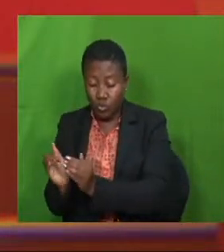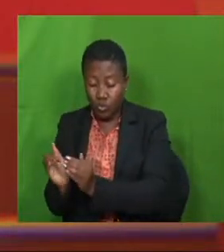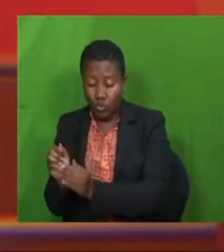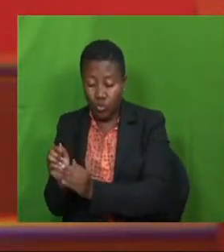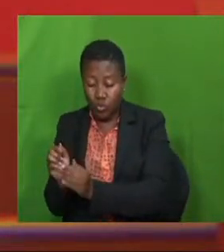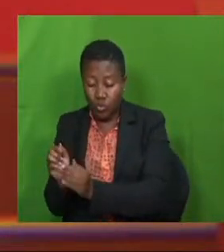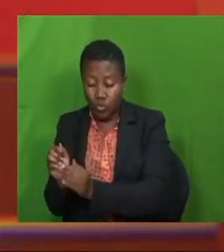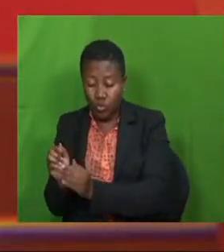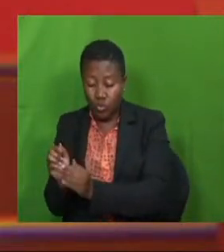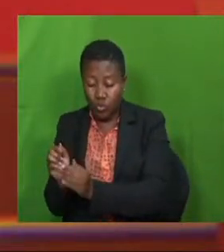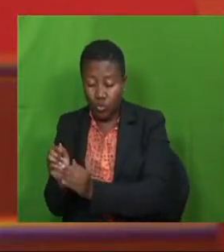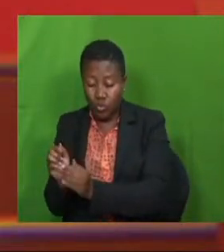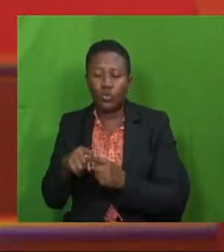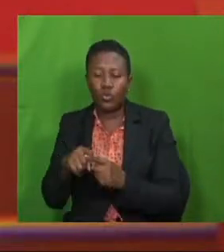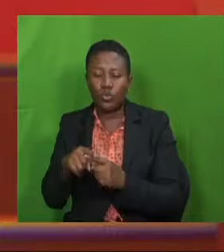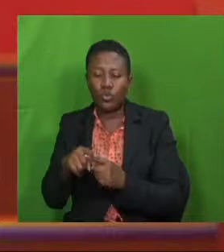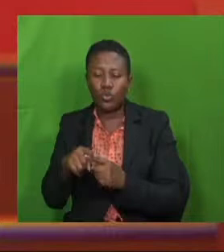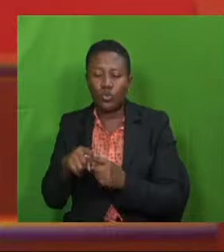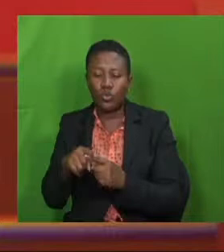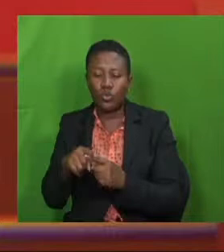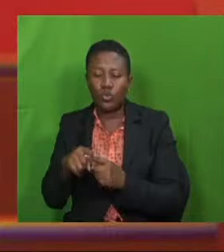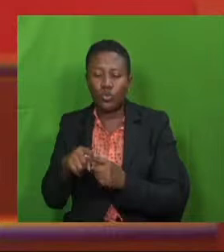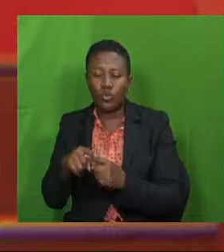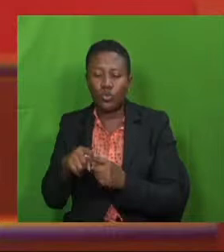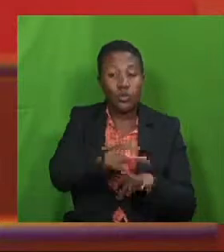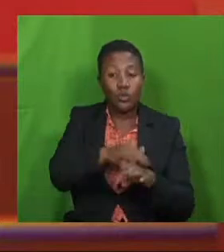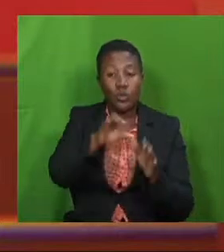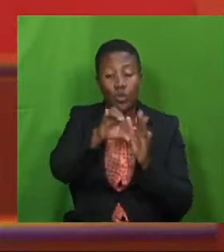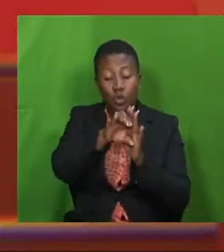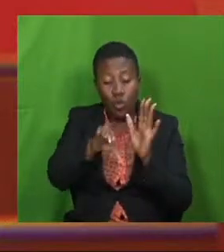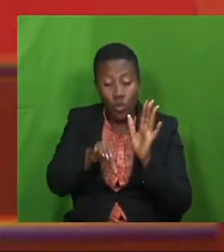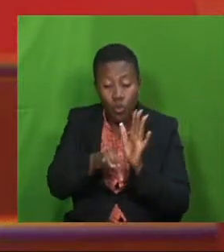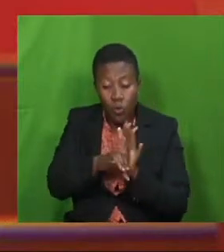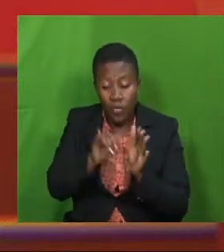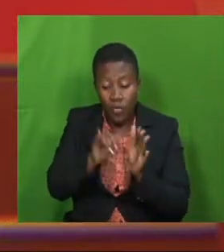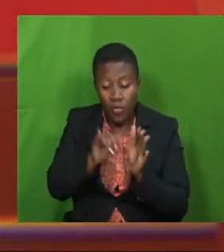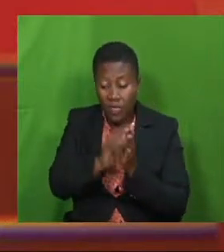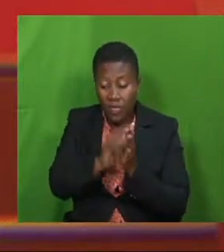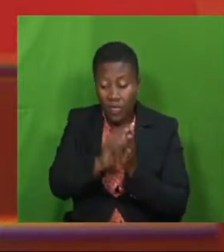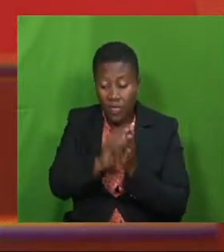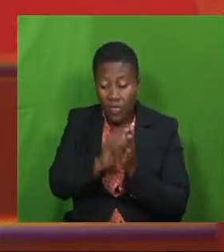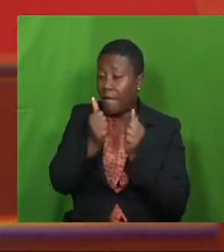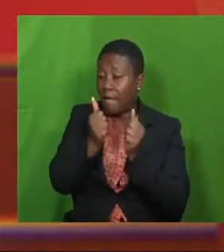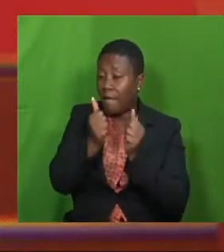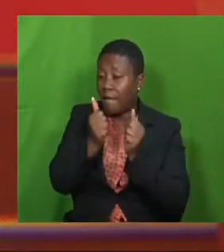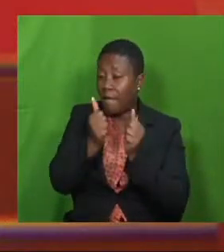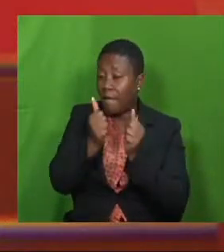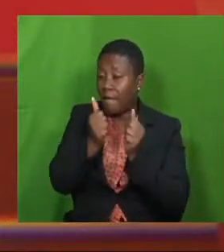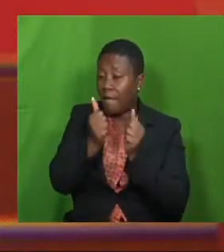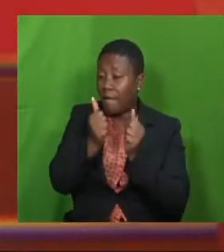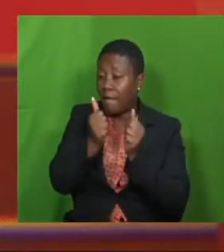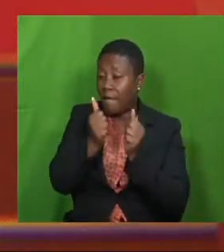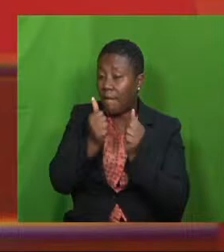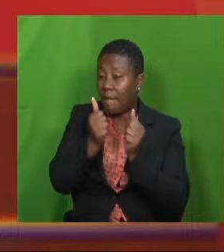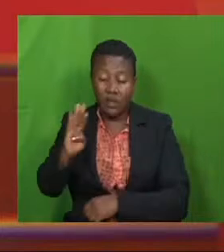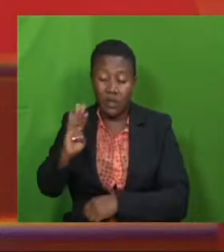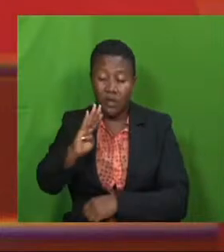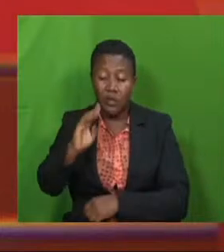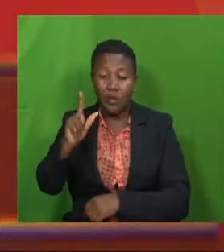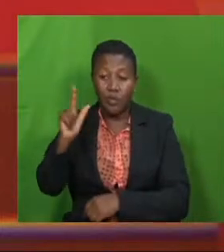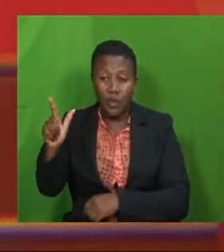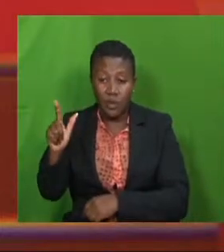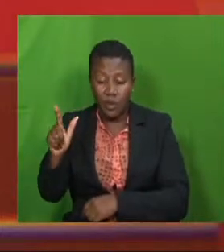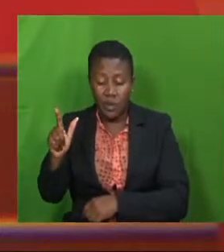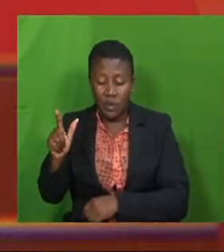Supreme Court concerning the constitutionality of the passing of the electronic levy bill. It is